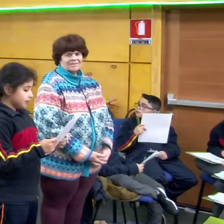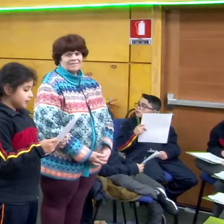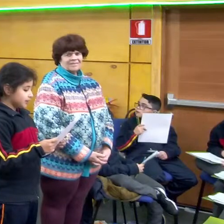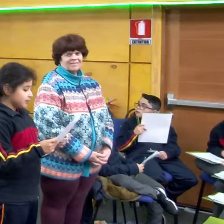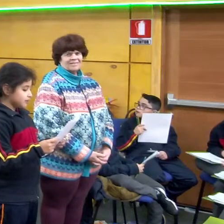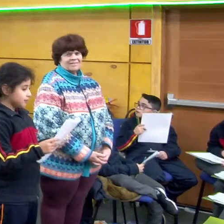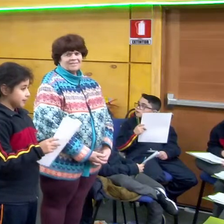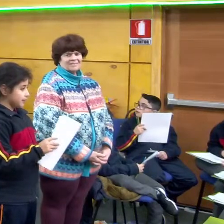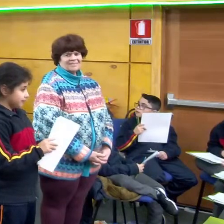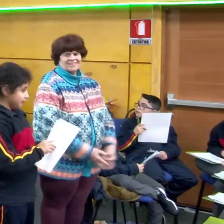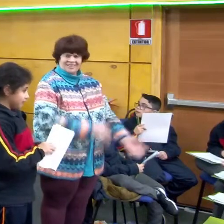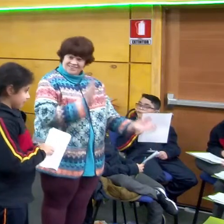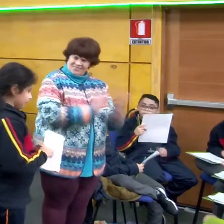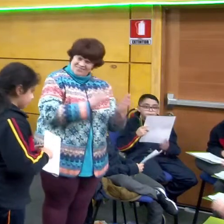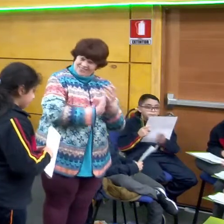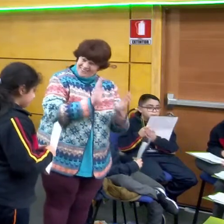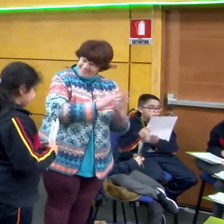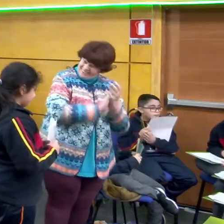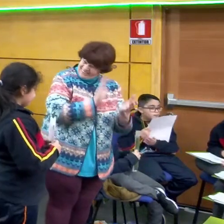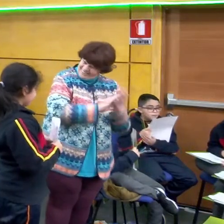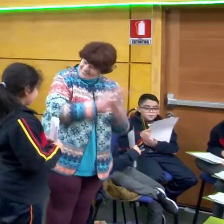night when in your bed.